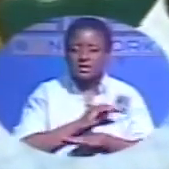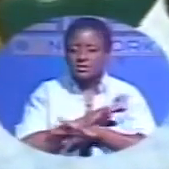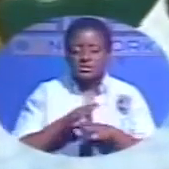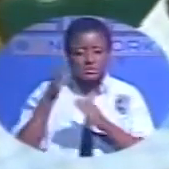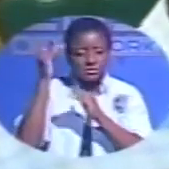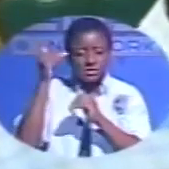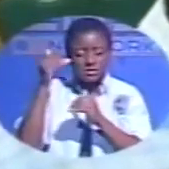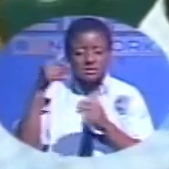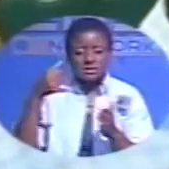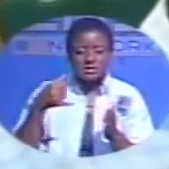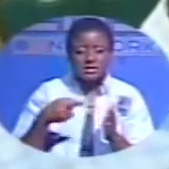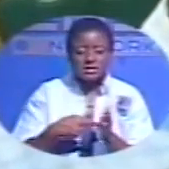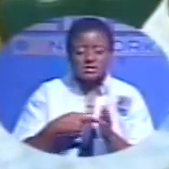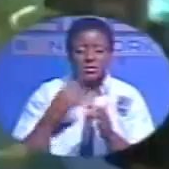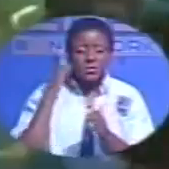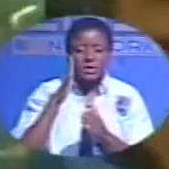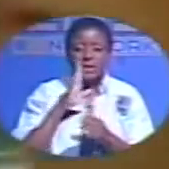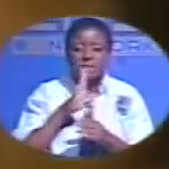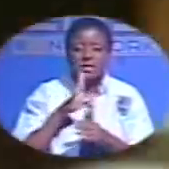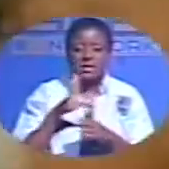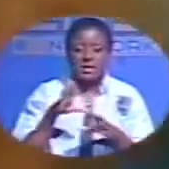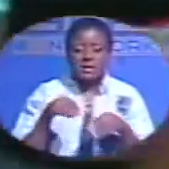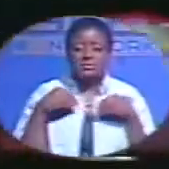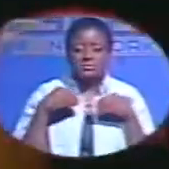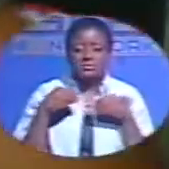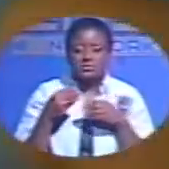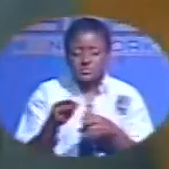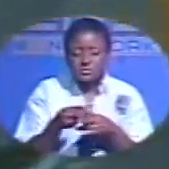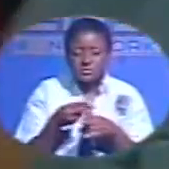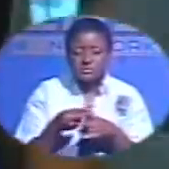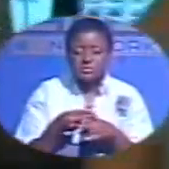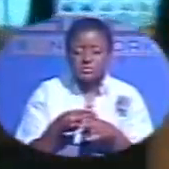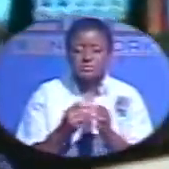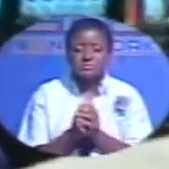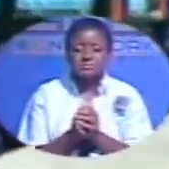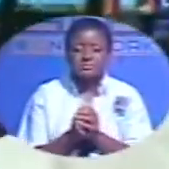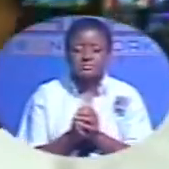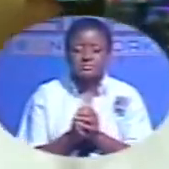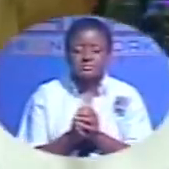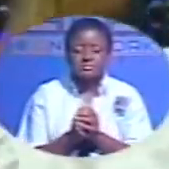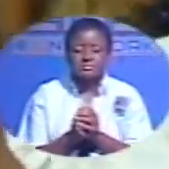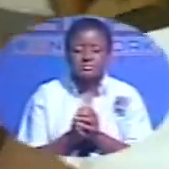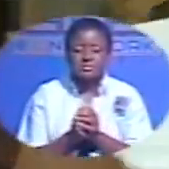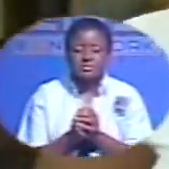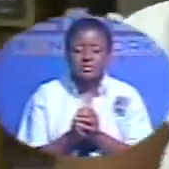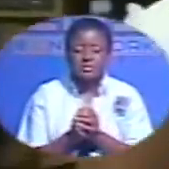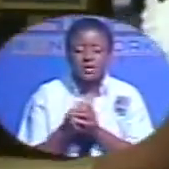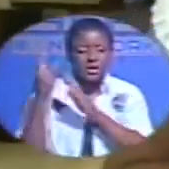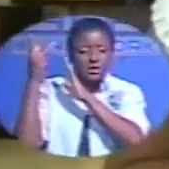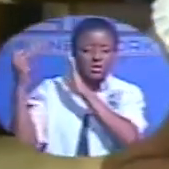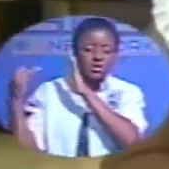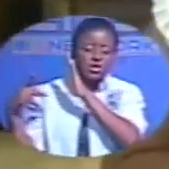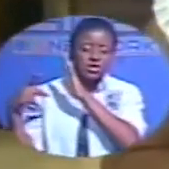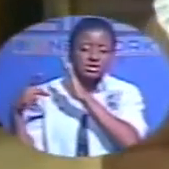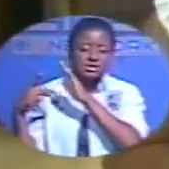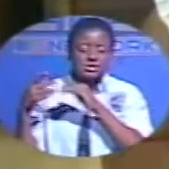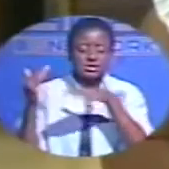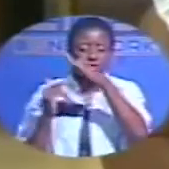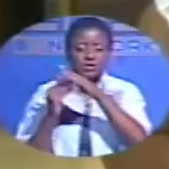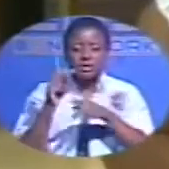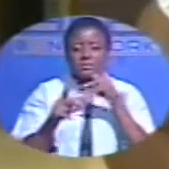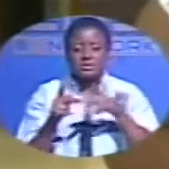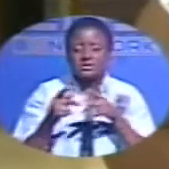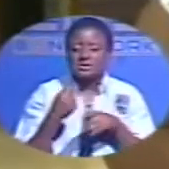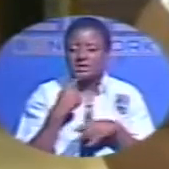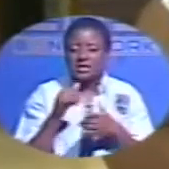this is likely to be approved in the short term. Regarding actual casino gambling, Kersner's top executive did note that many of the guests who come here